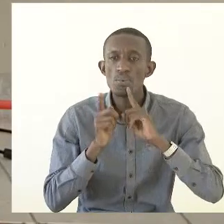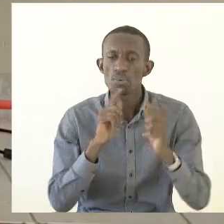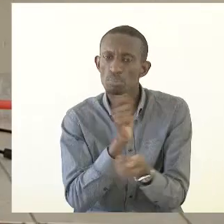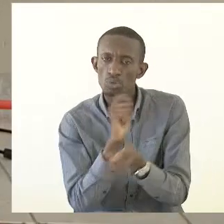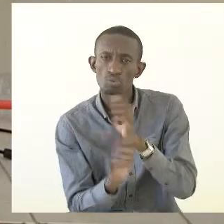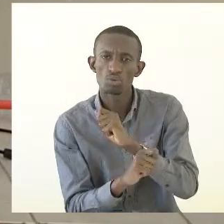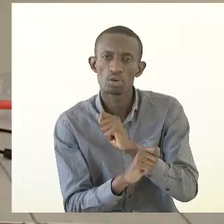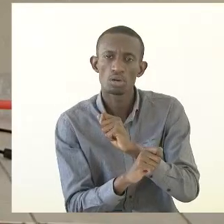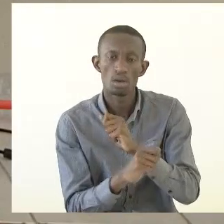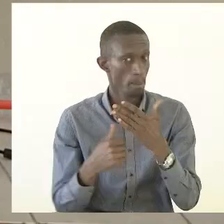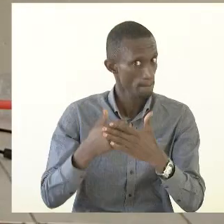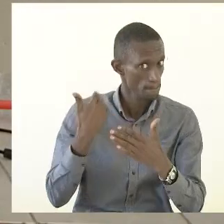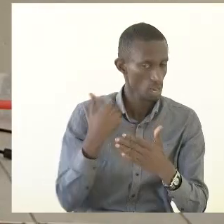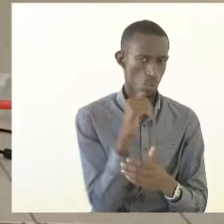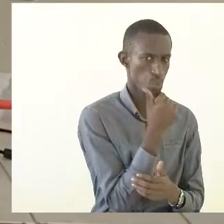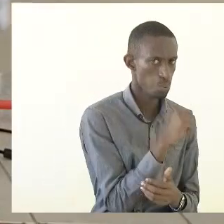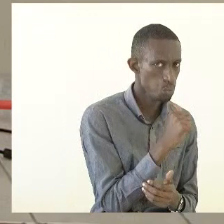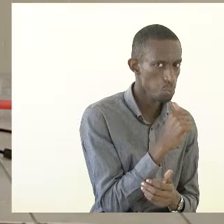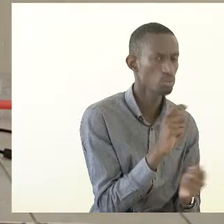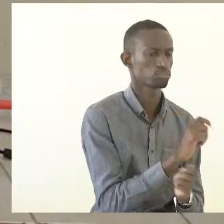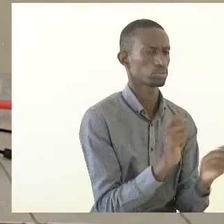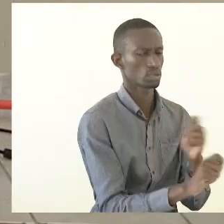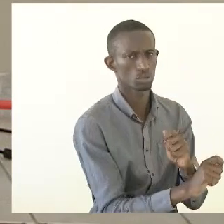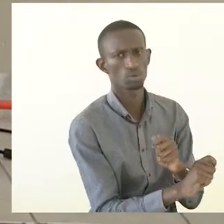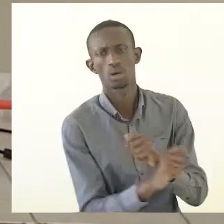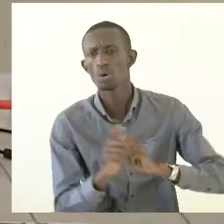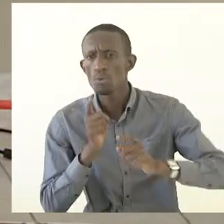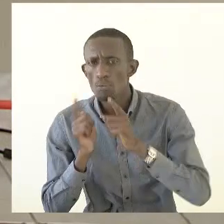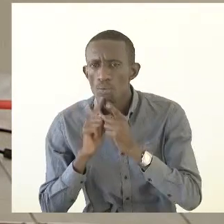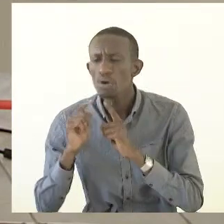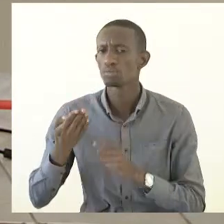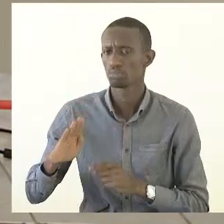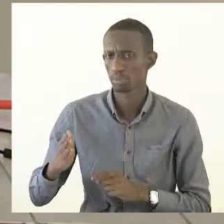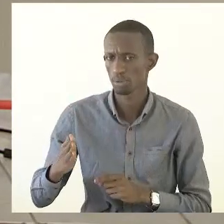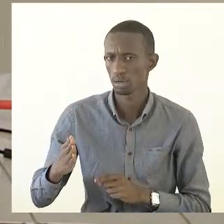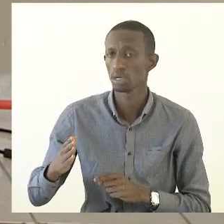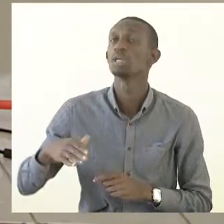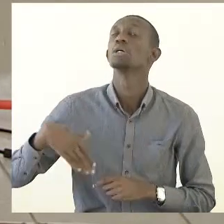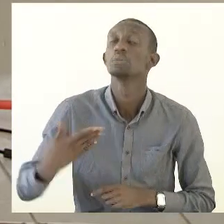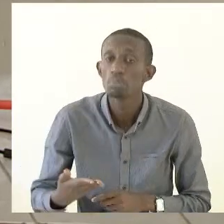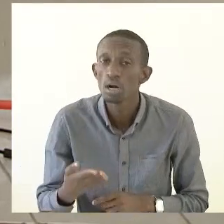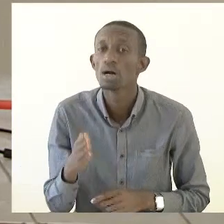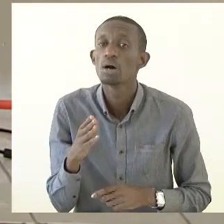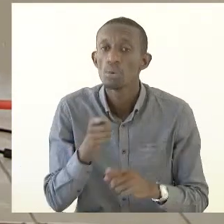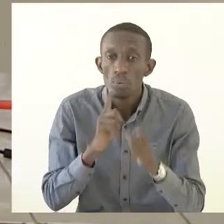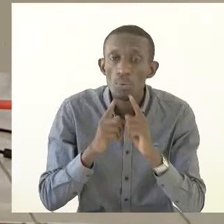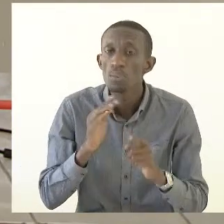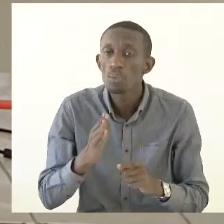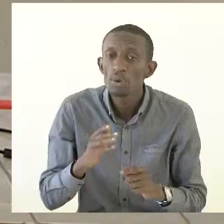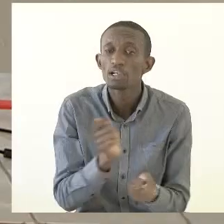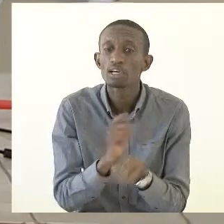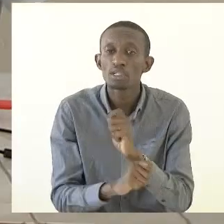green, then from green to yellow, then from